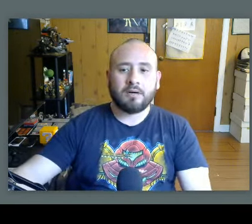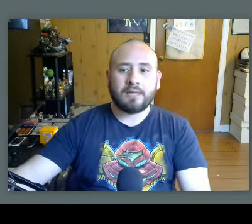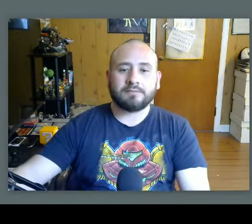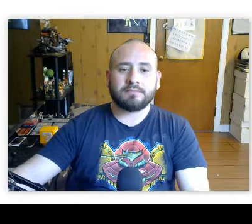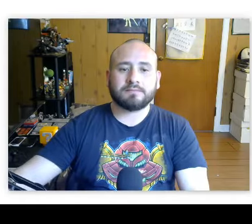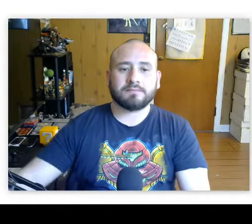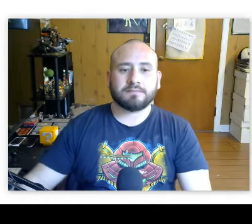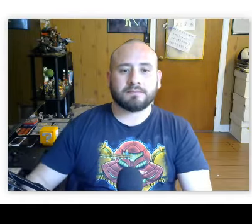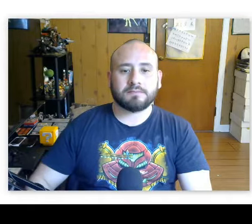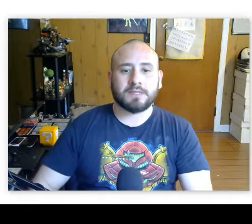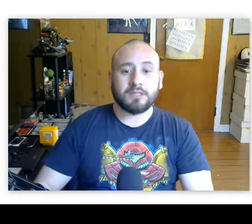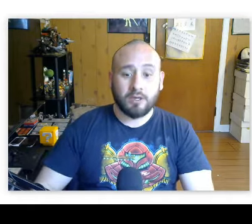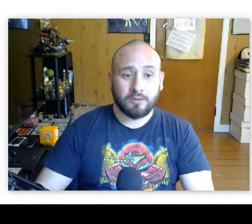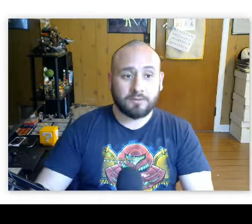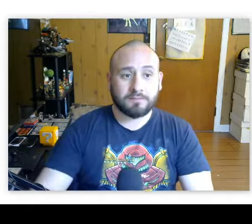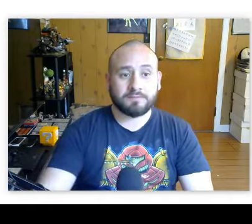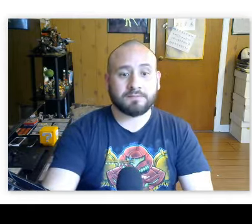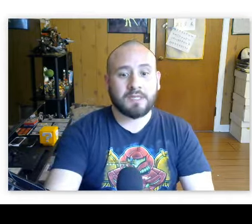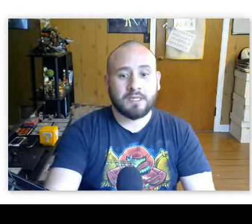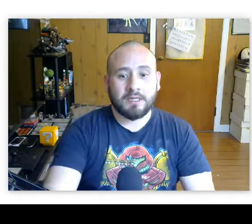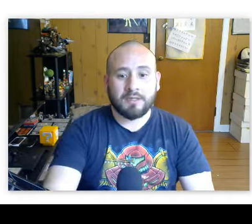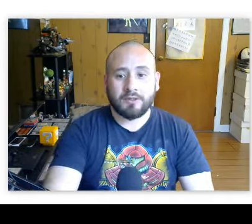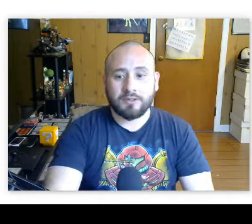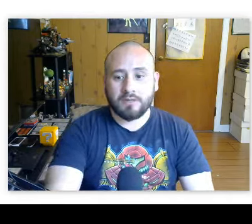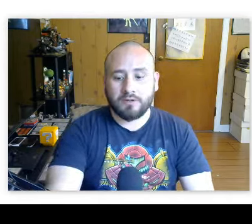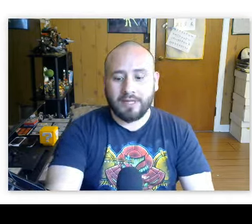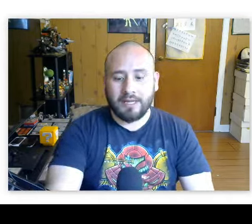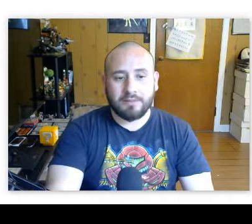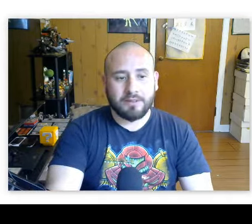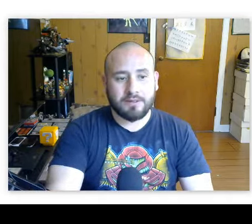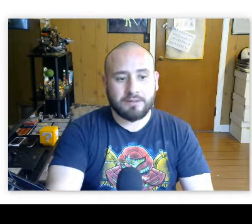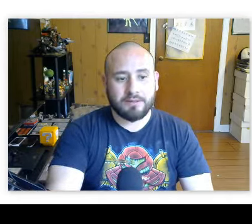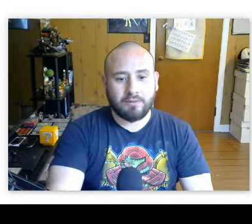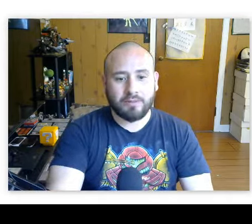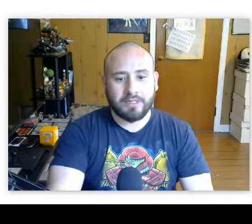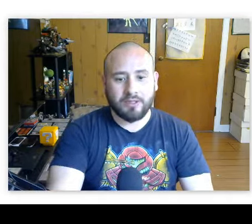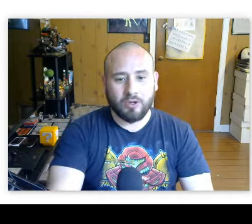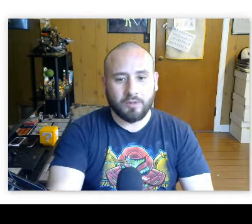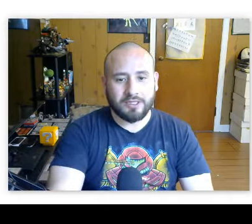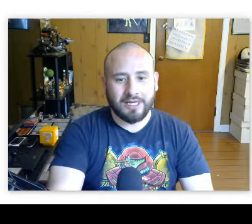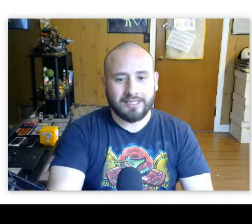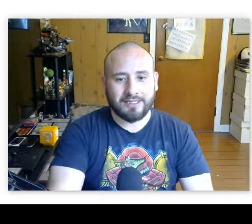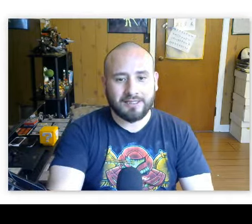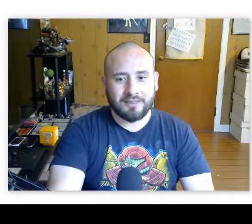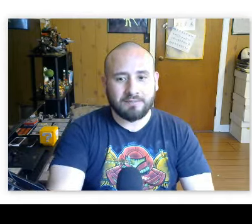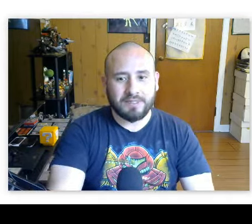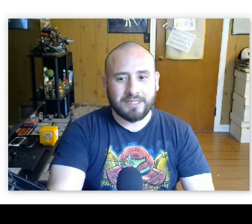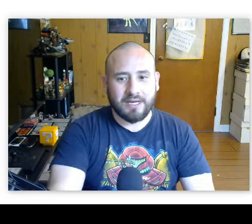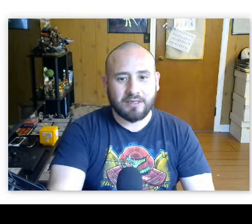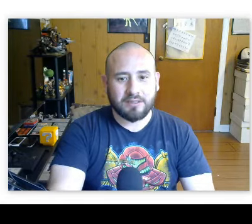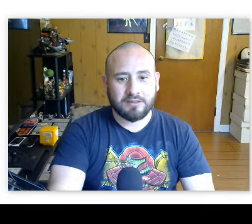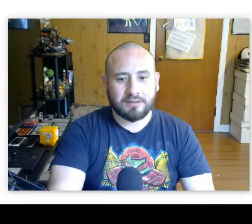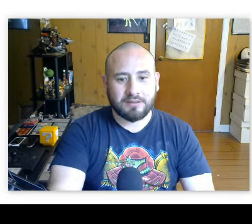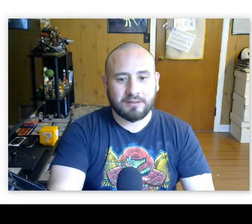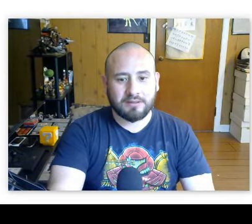All right. No, those are our vocab. That will be your homework tonight. Be